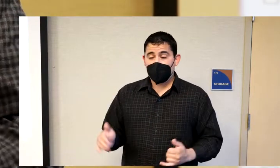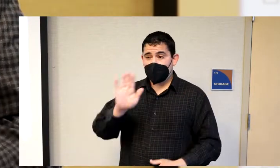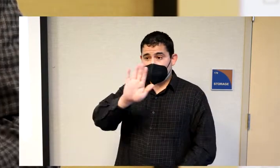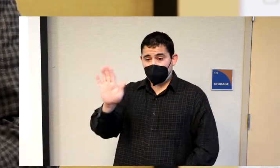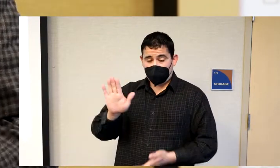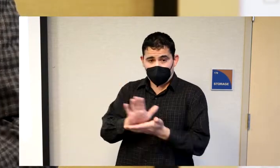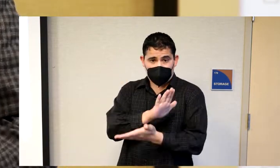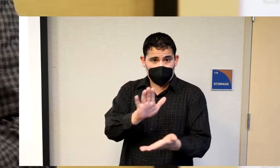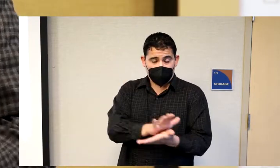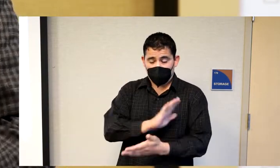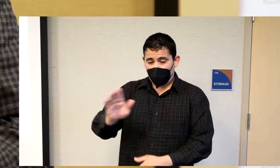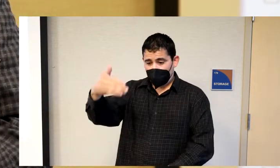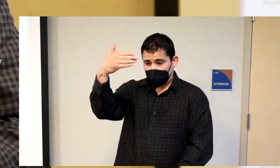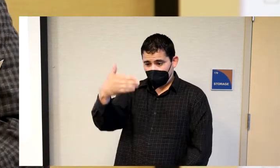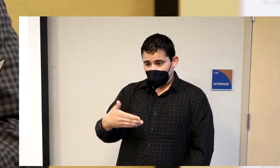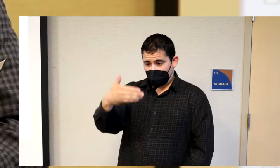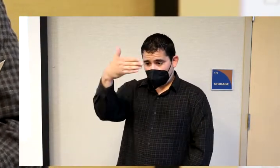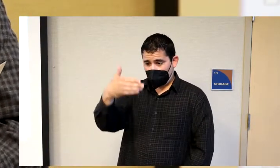have